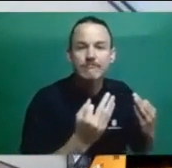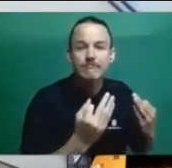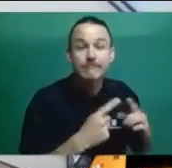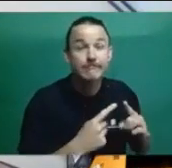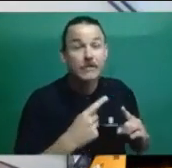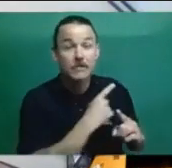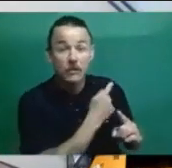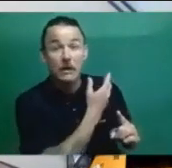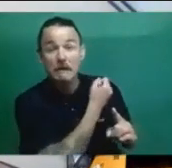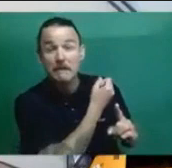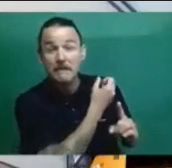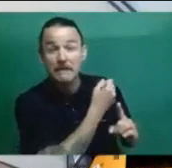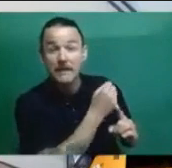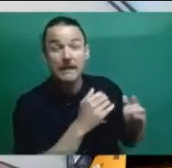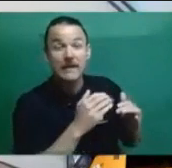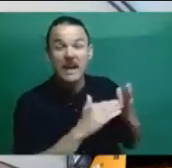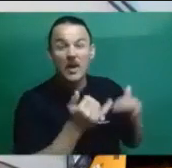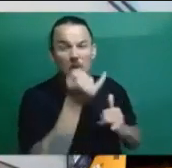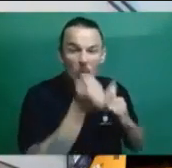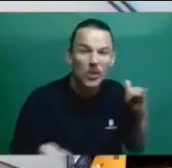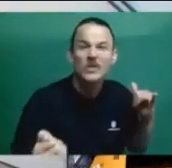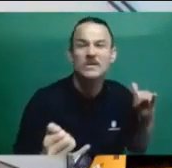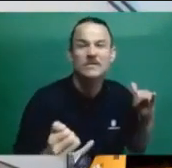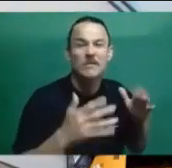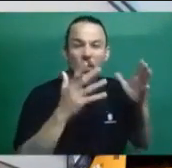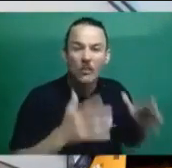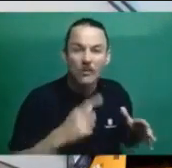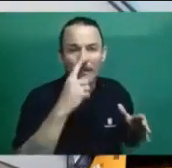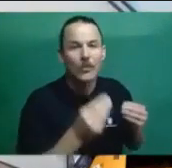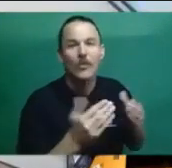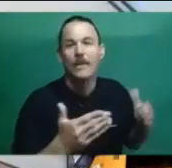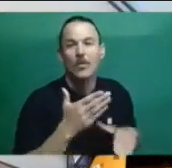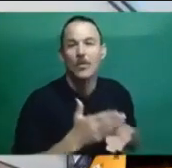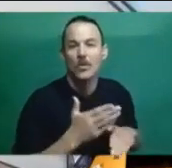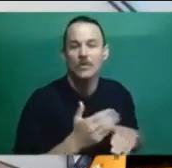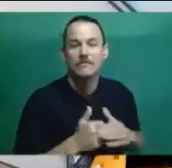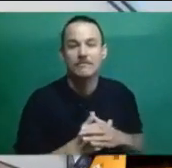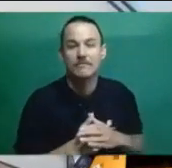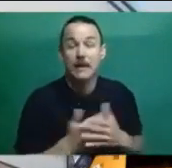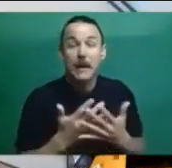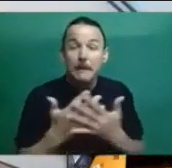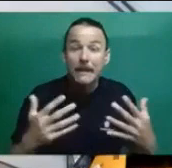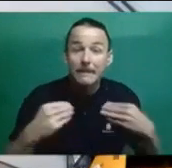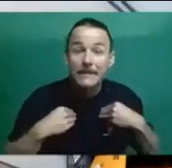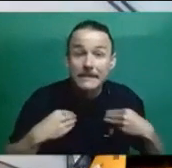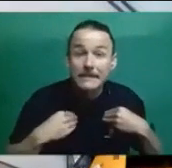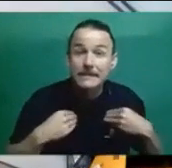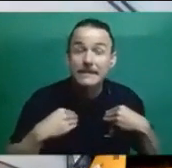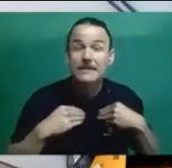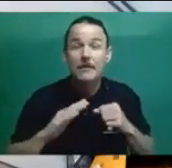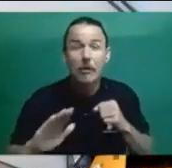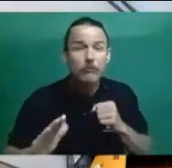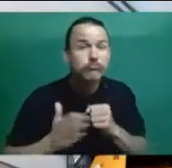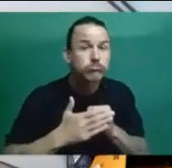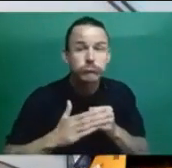period already we've seen and will continue to see damage to many, many businesses, particularly those that are, if you like, on the front line, those that have